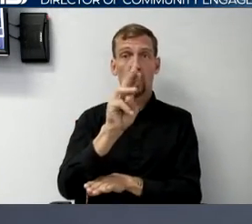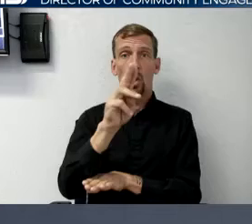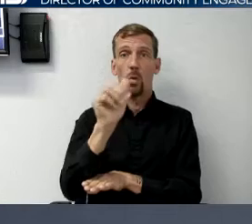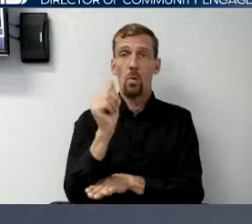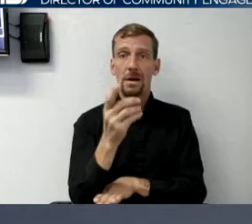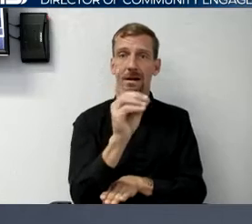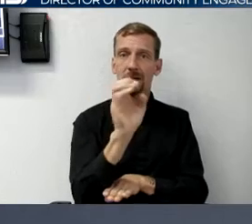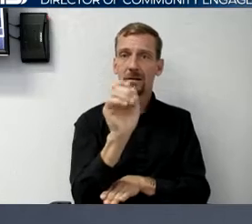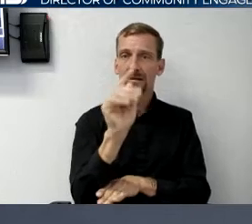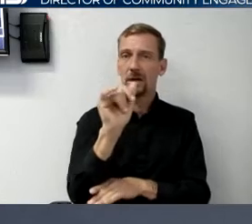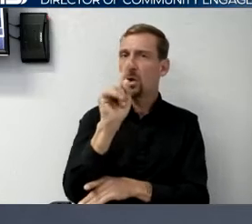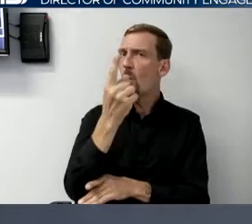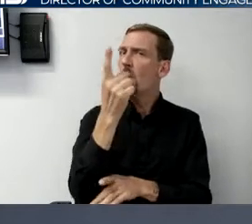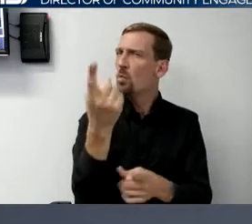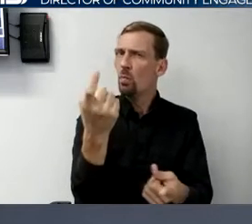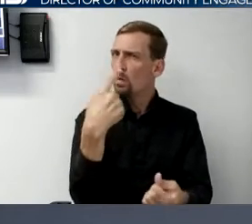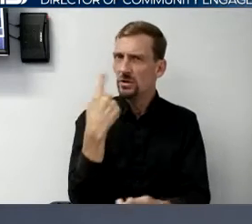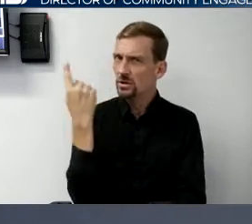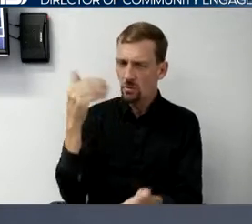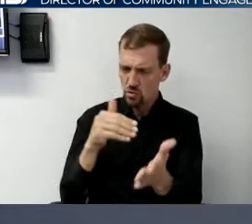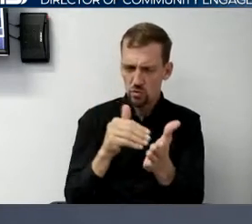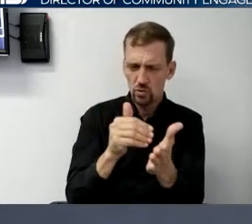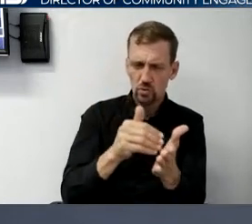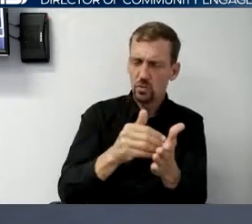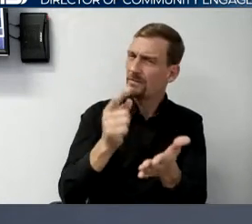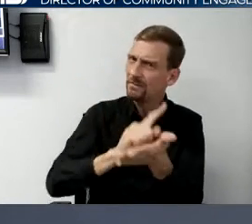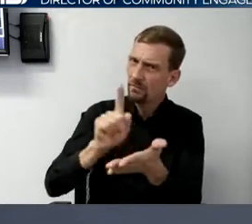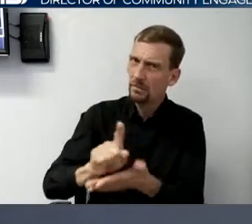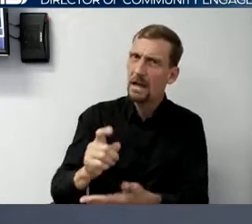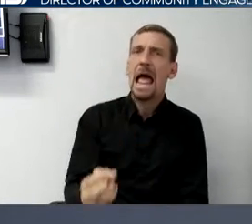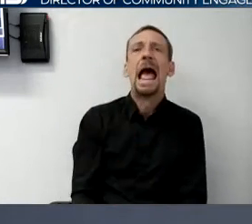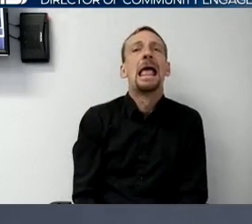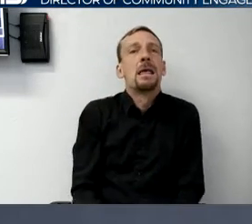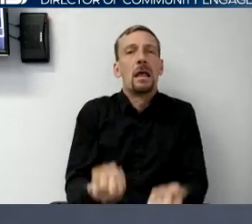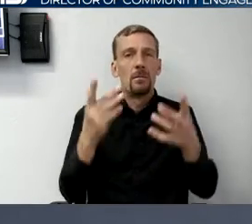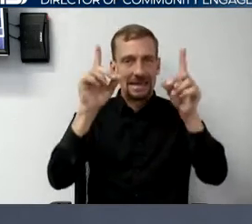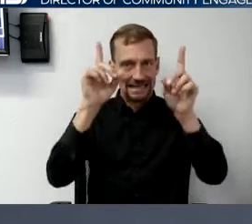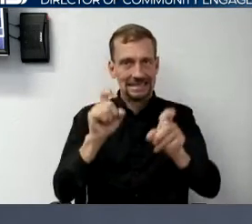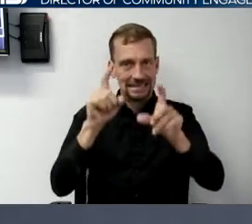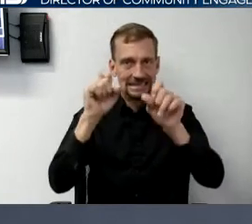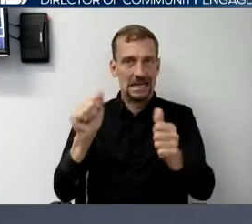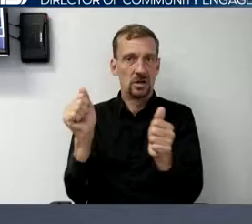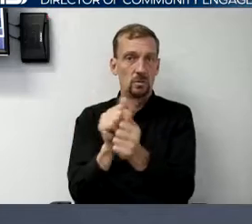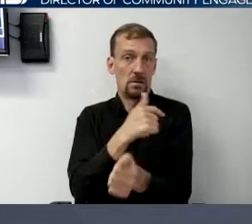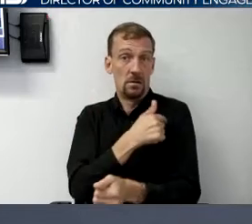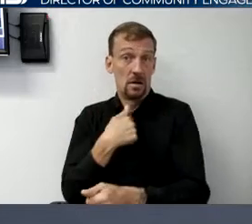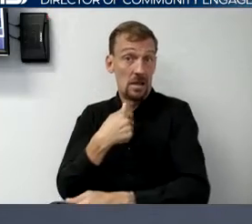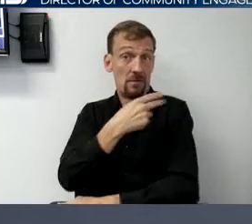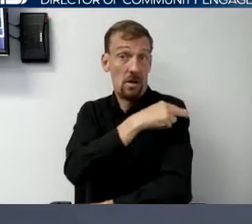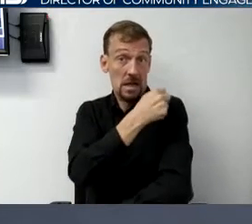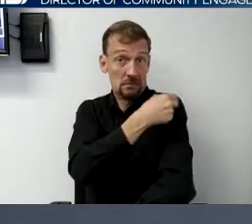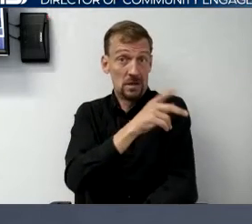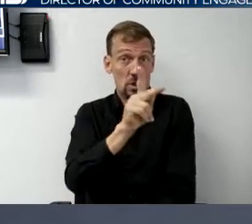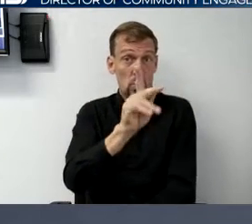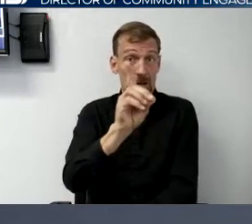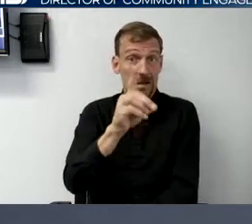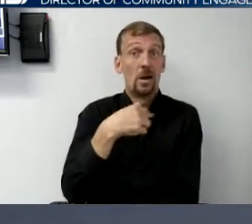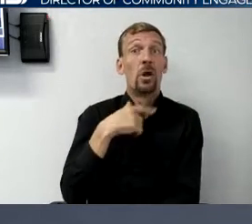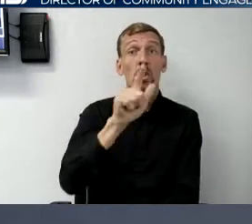one of the questions again often asked, so how many tests has Kaweah Delta performed? Well, we've done